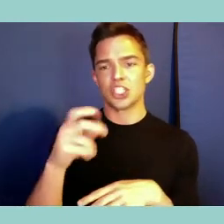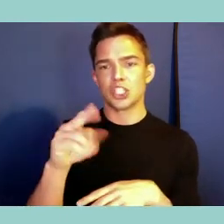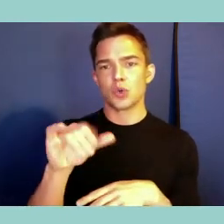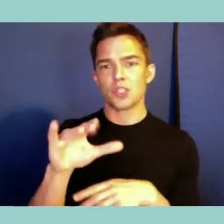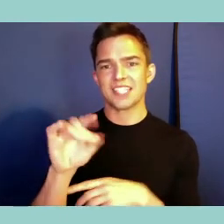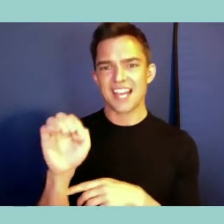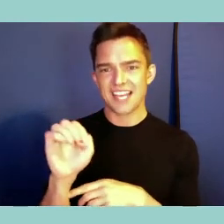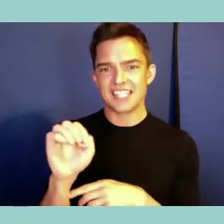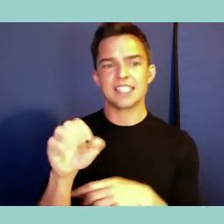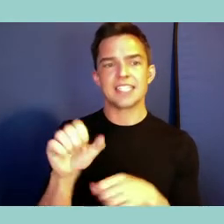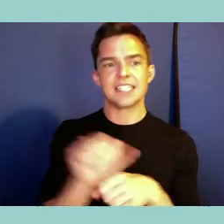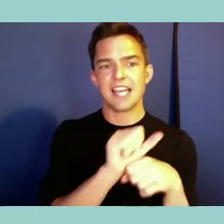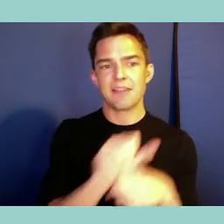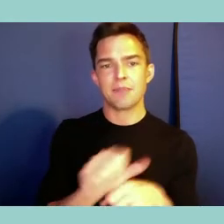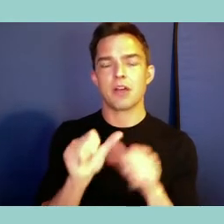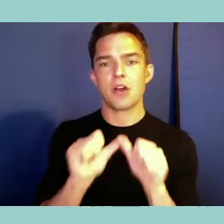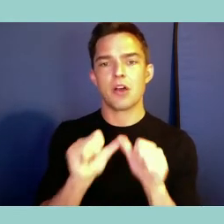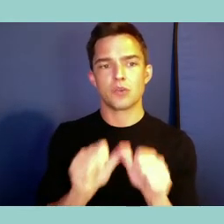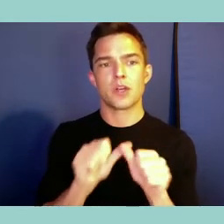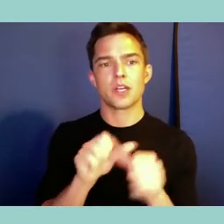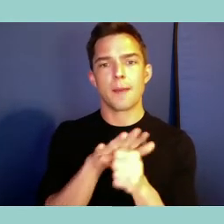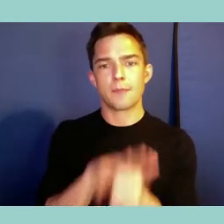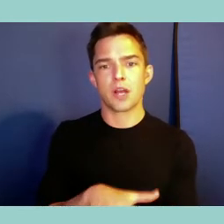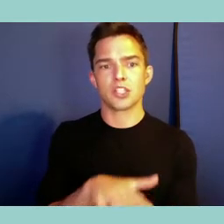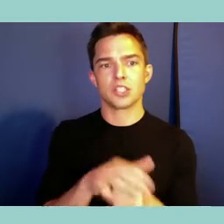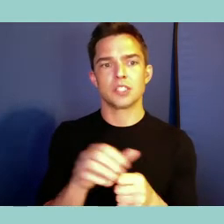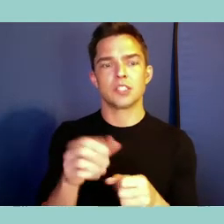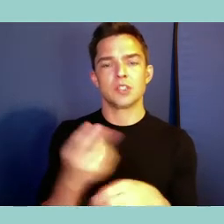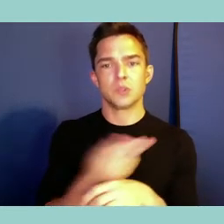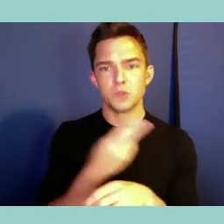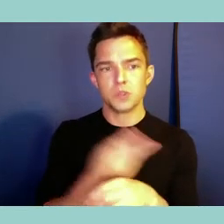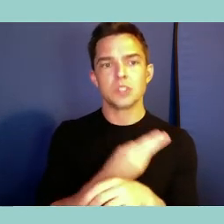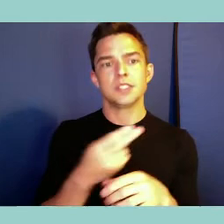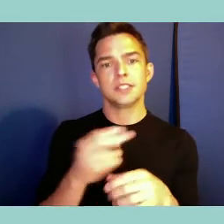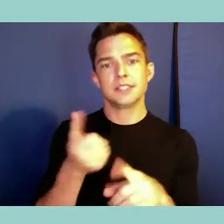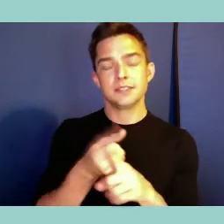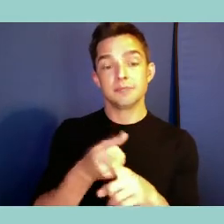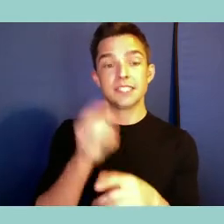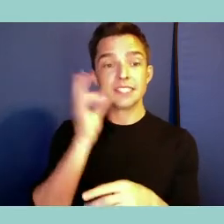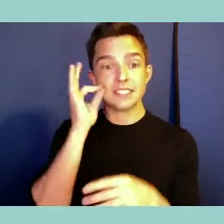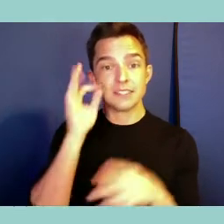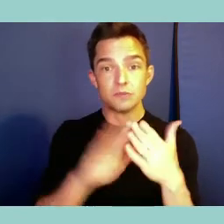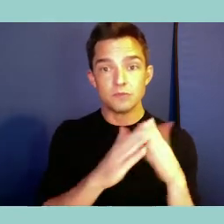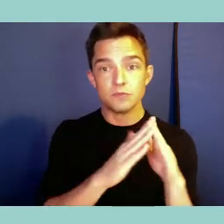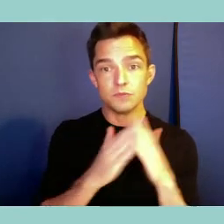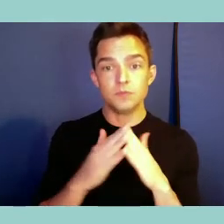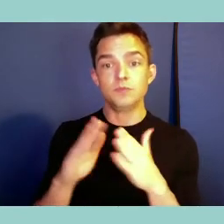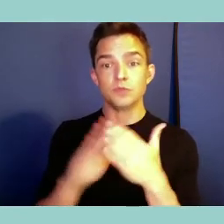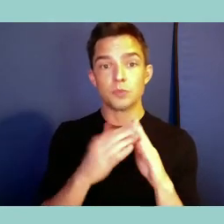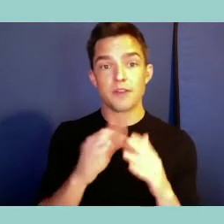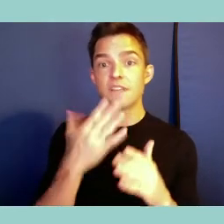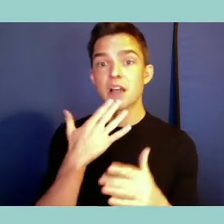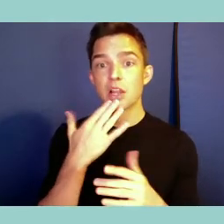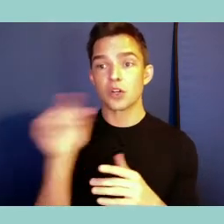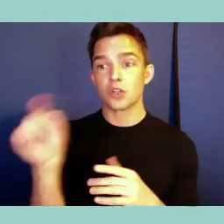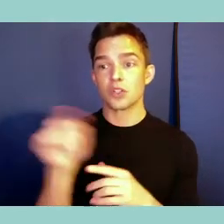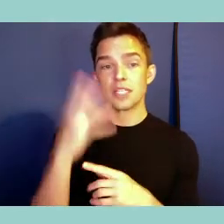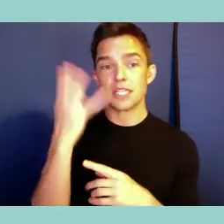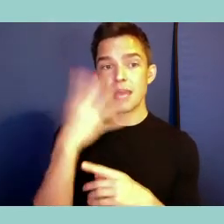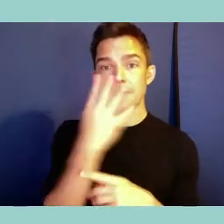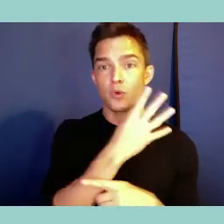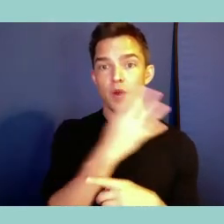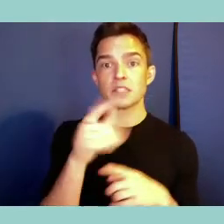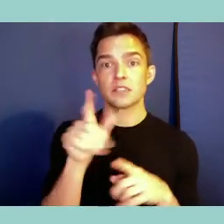genocide, enslavement, and ongoing occupation and oppression that has impacted indigenous communities, communities of